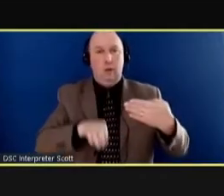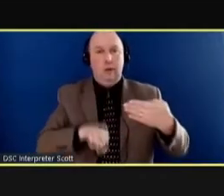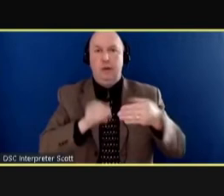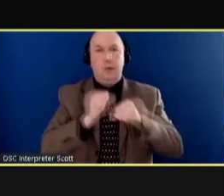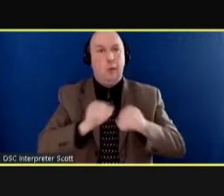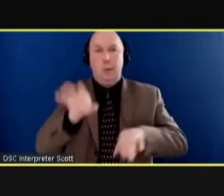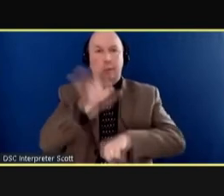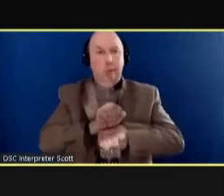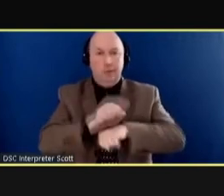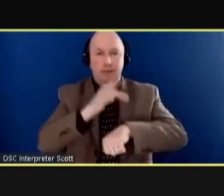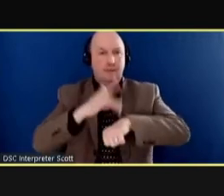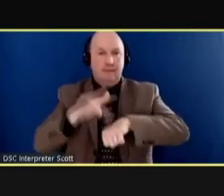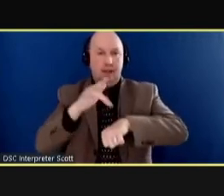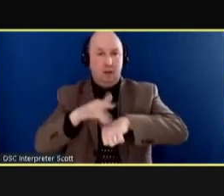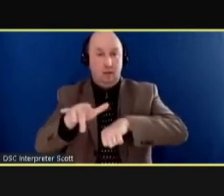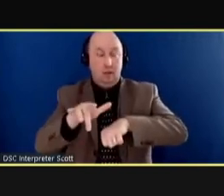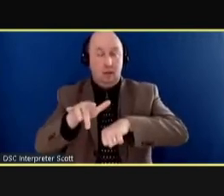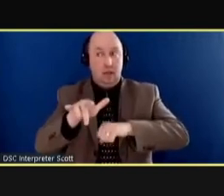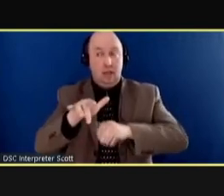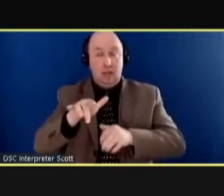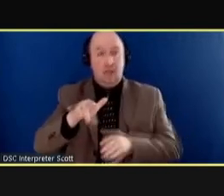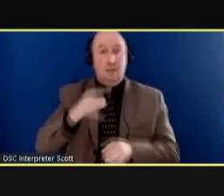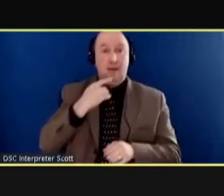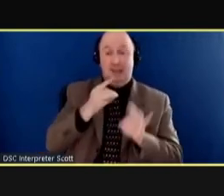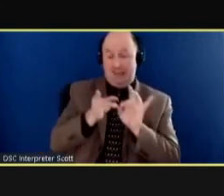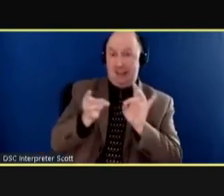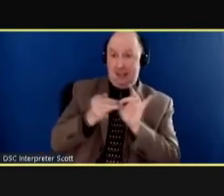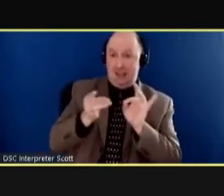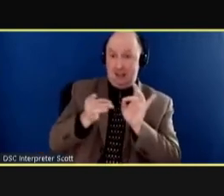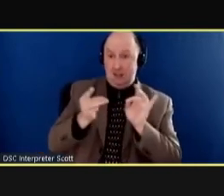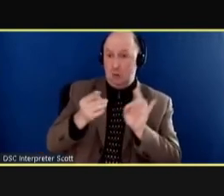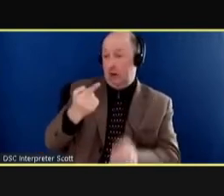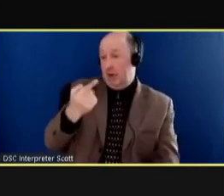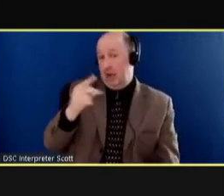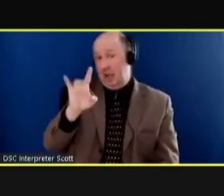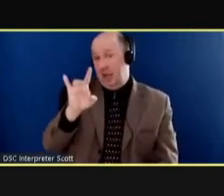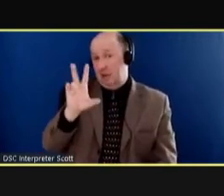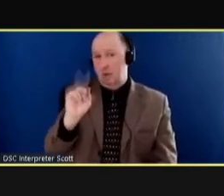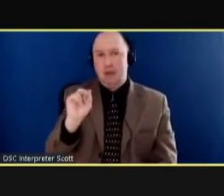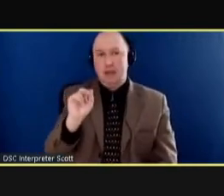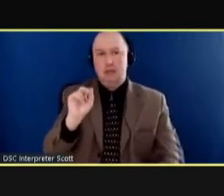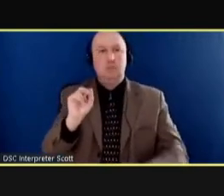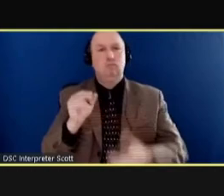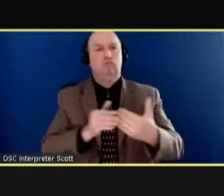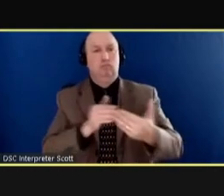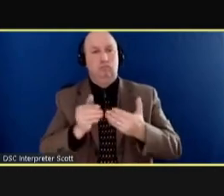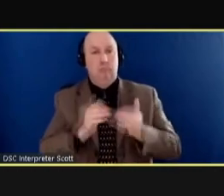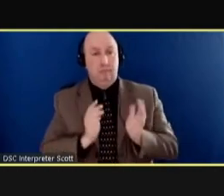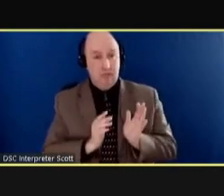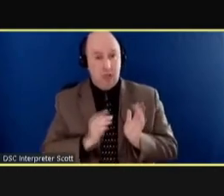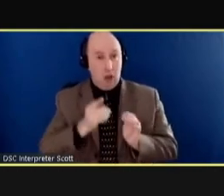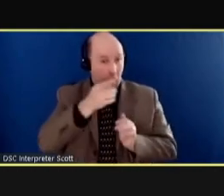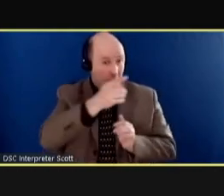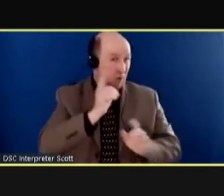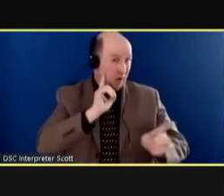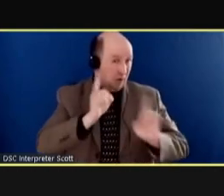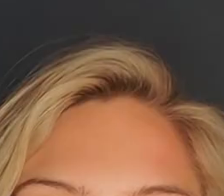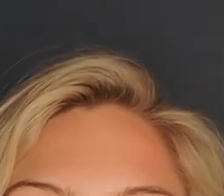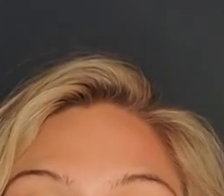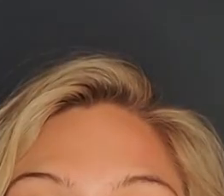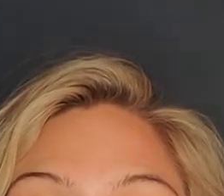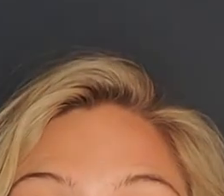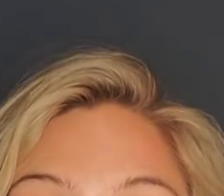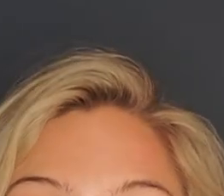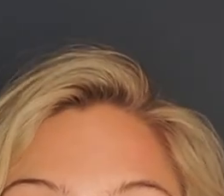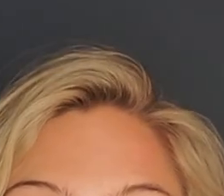the COVID-19 vaccine by Saturday. So far, 99% of the scheduled vaccines have been taken, barring of course cancellations.